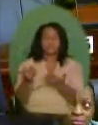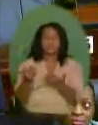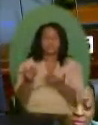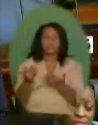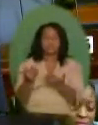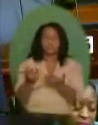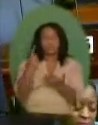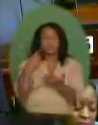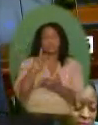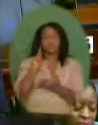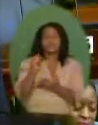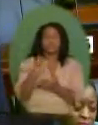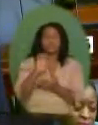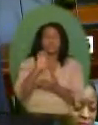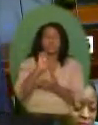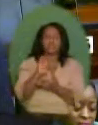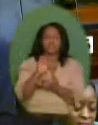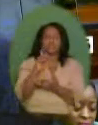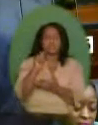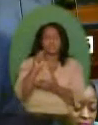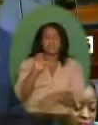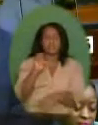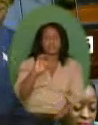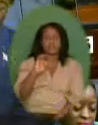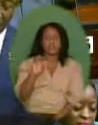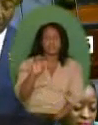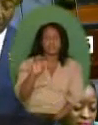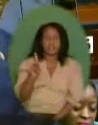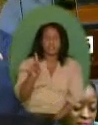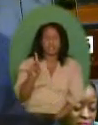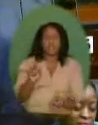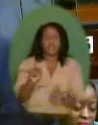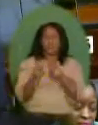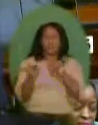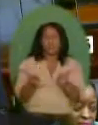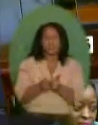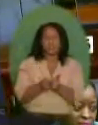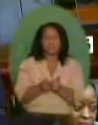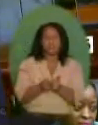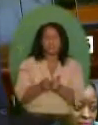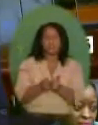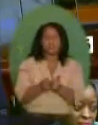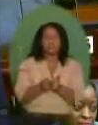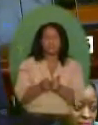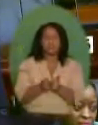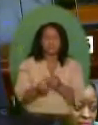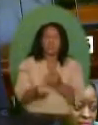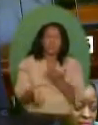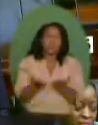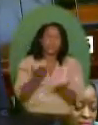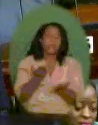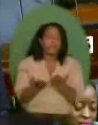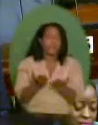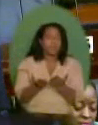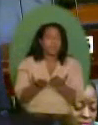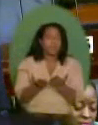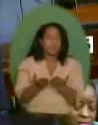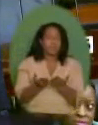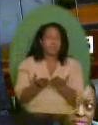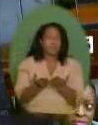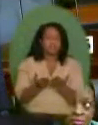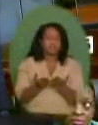and the University of Trinidad and Tobago initiative. The substantive ministers just do not understand.